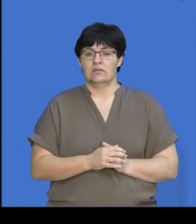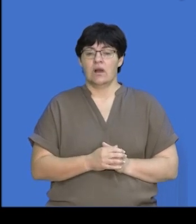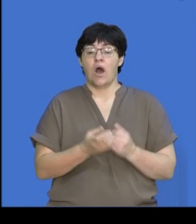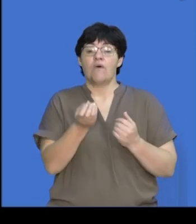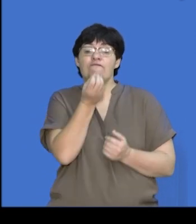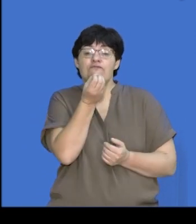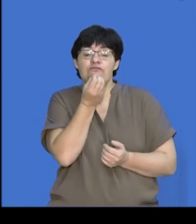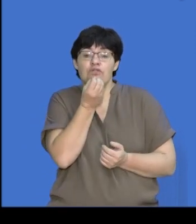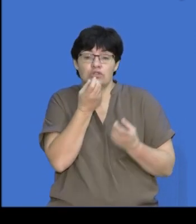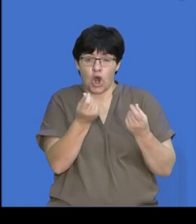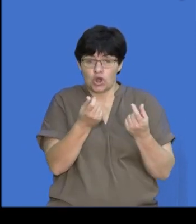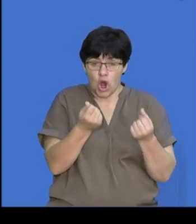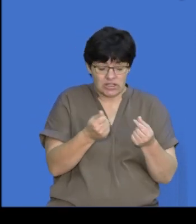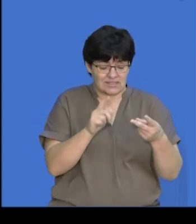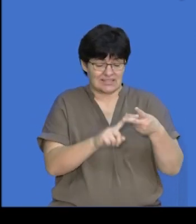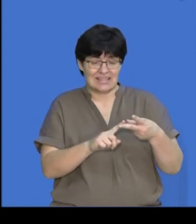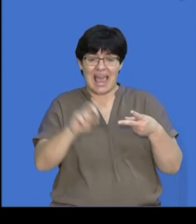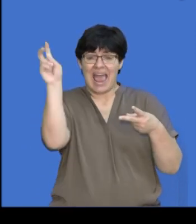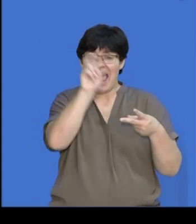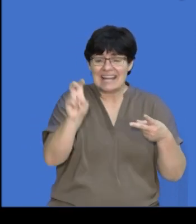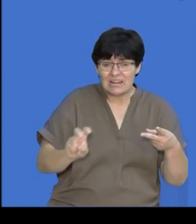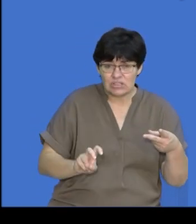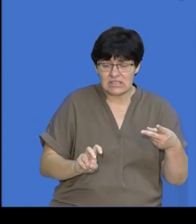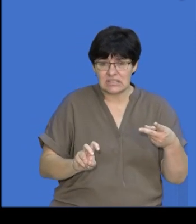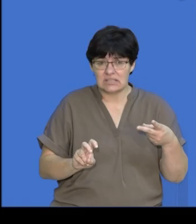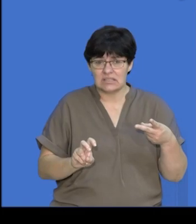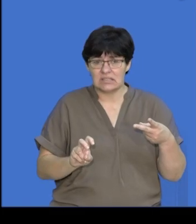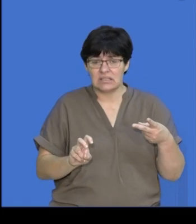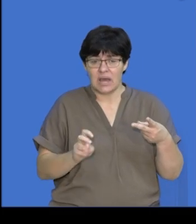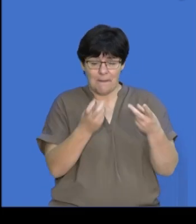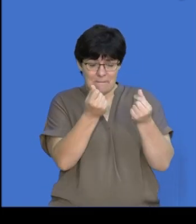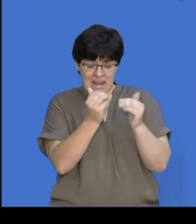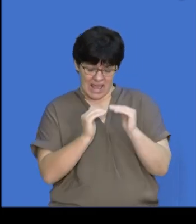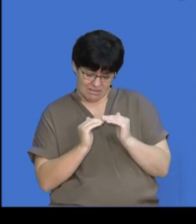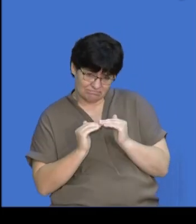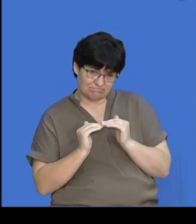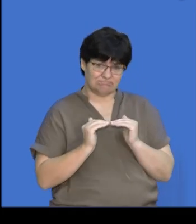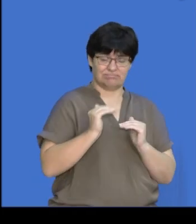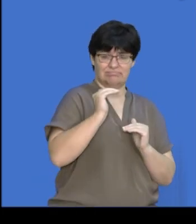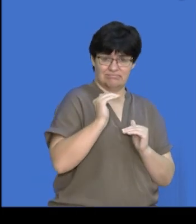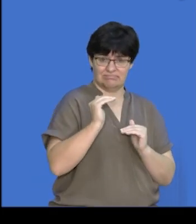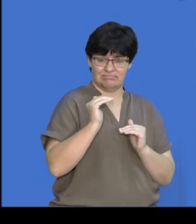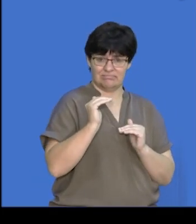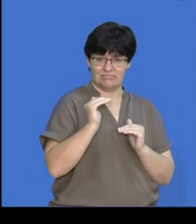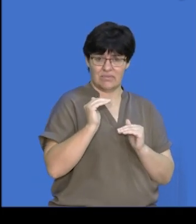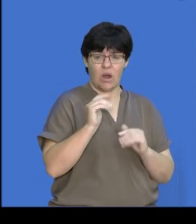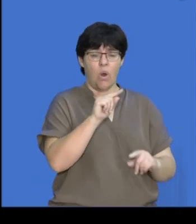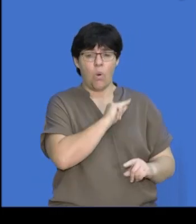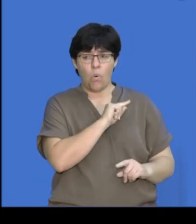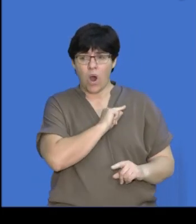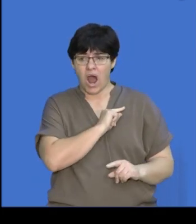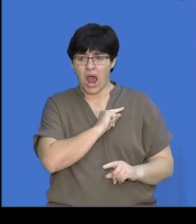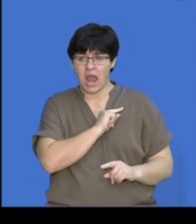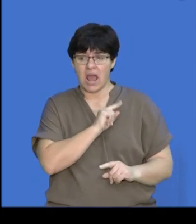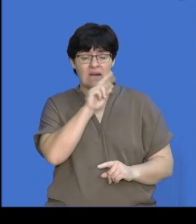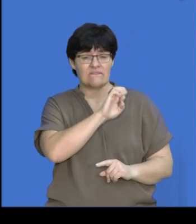food and electricity could increase if in future if pollution of the Vaal